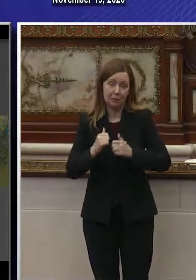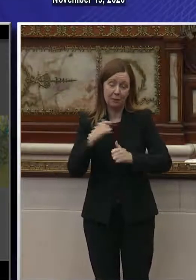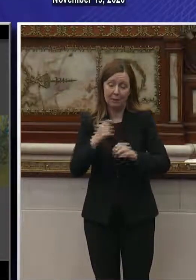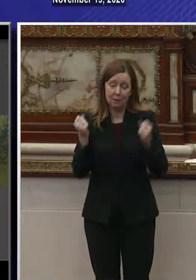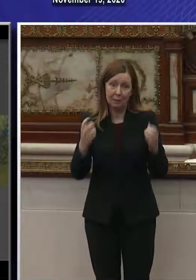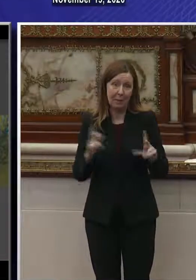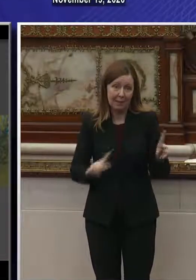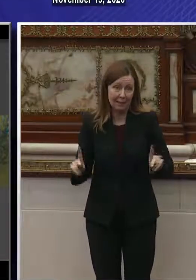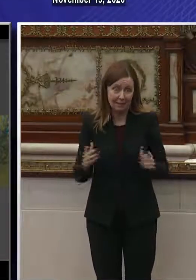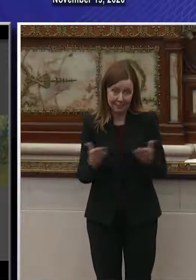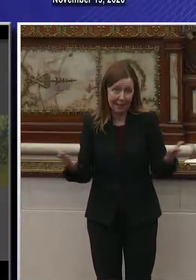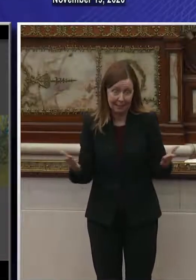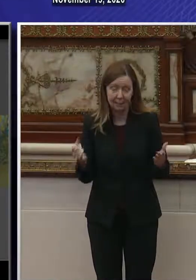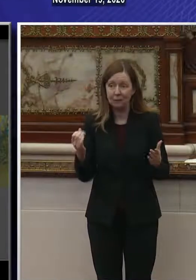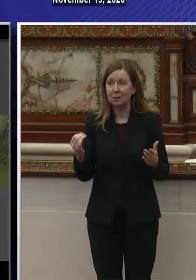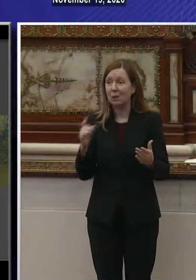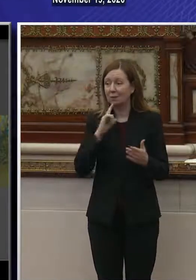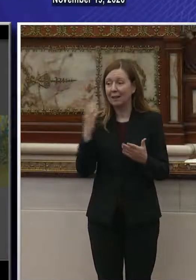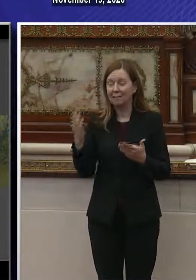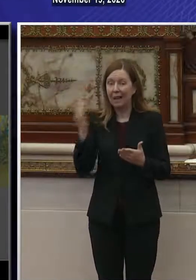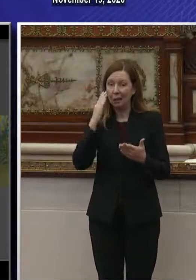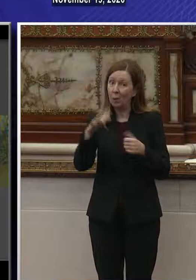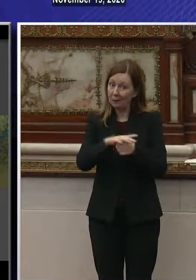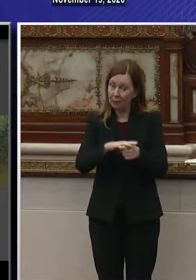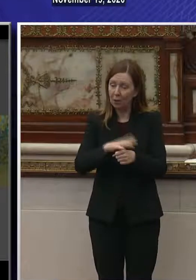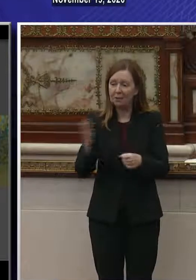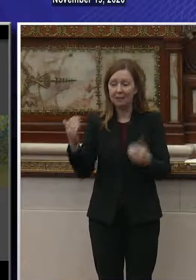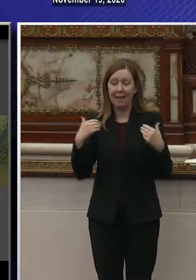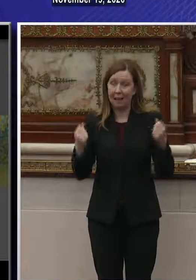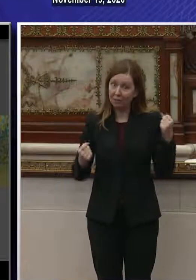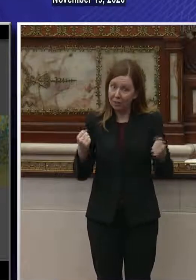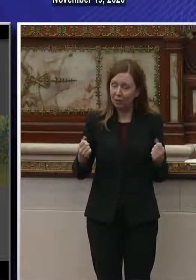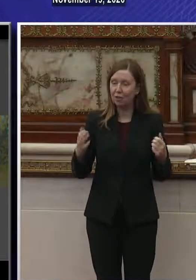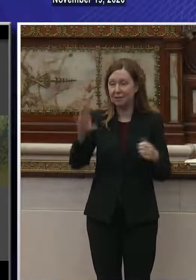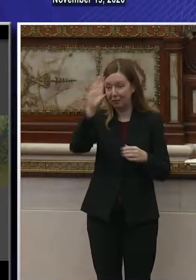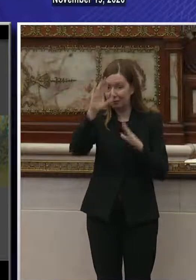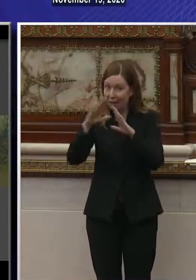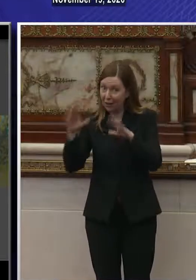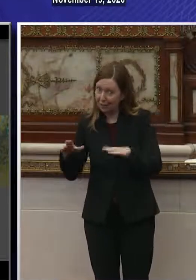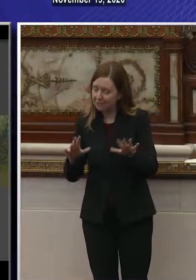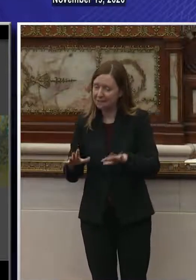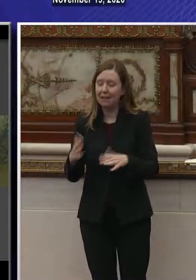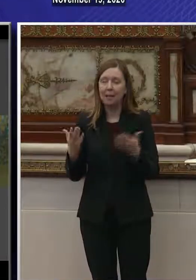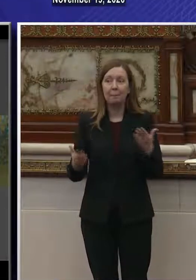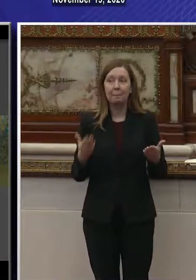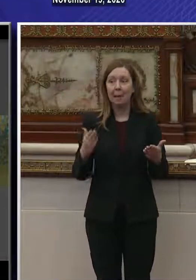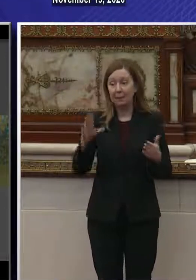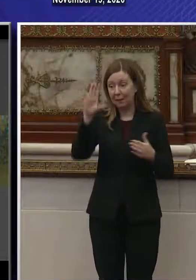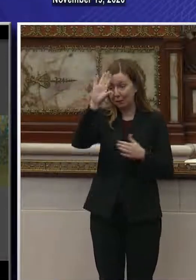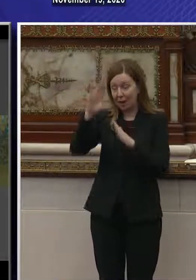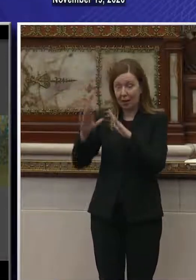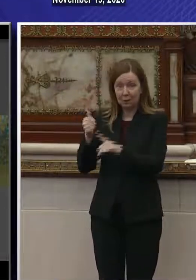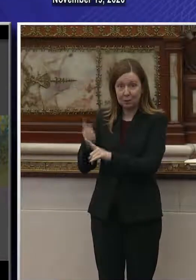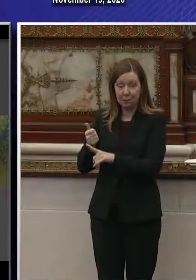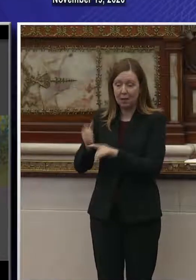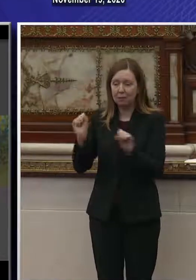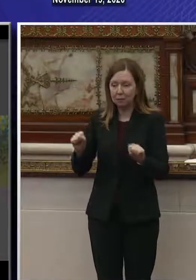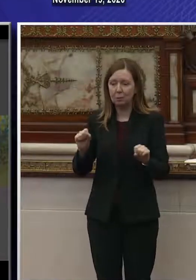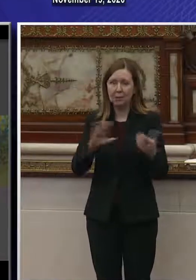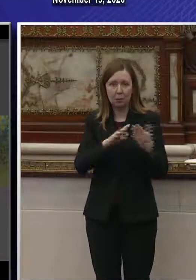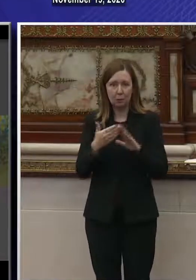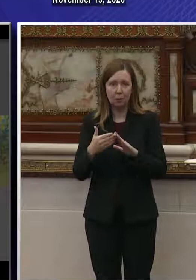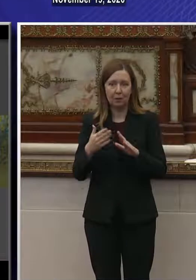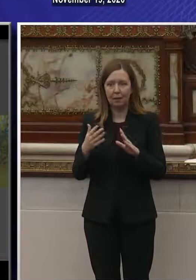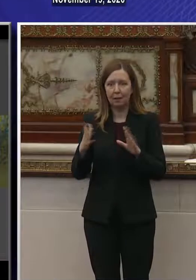things, and certainly they know the neighborhoods and they have vehicles and firehouses, and maybe the firehouses themselves could serve as